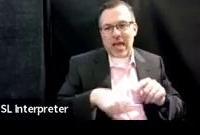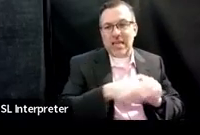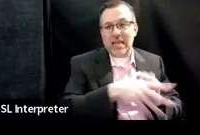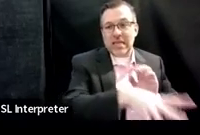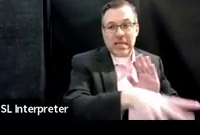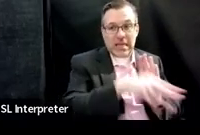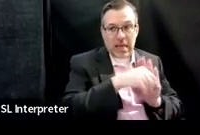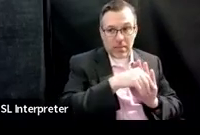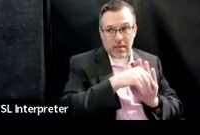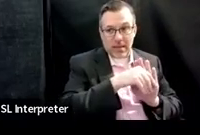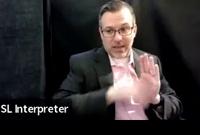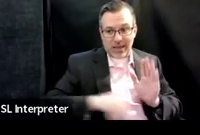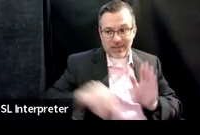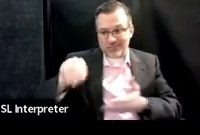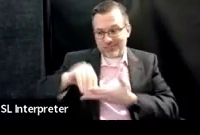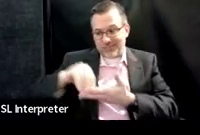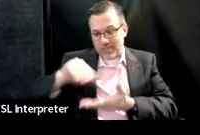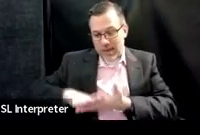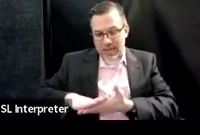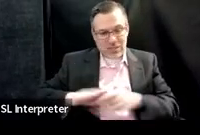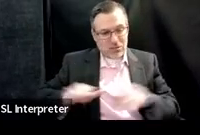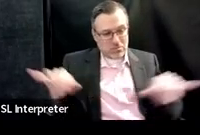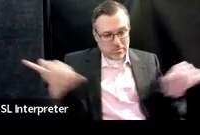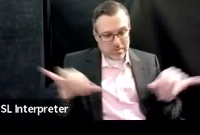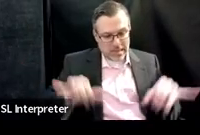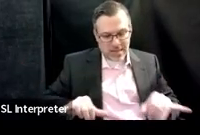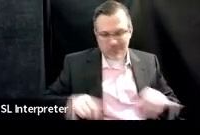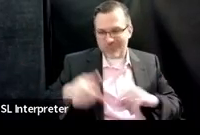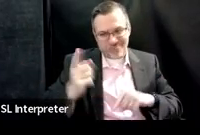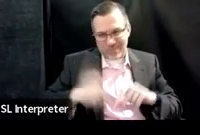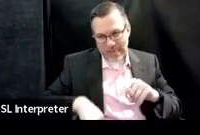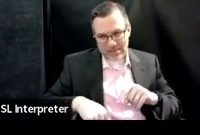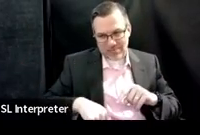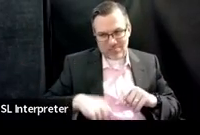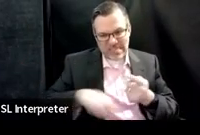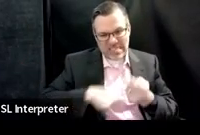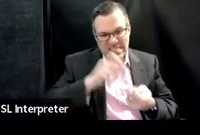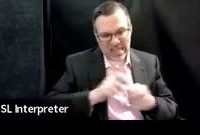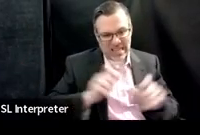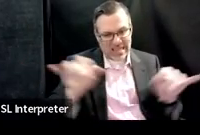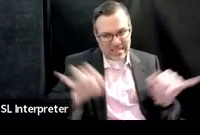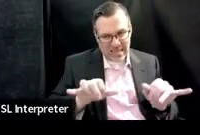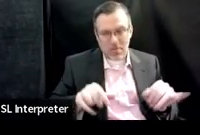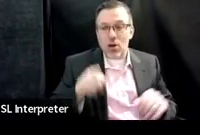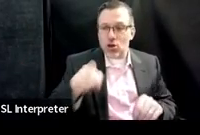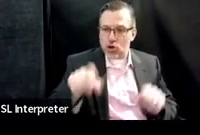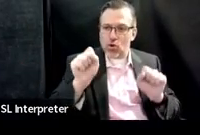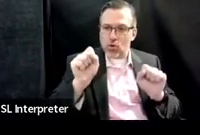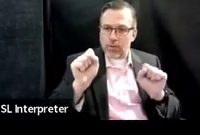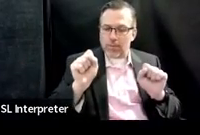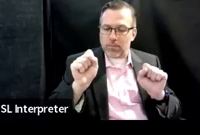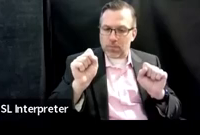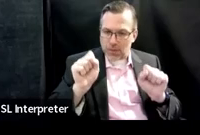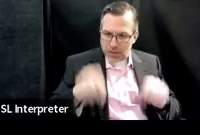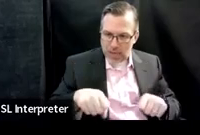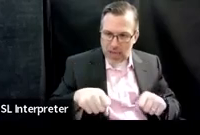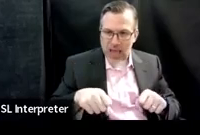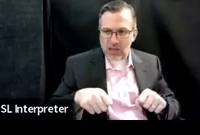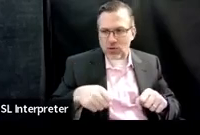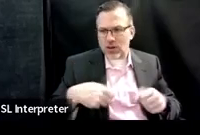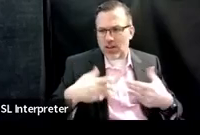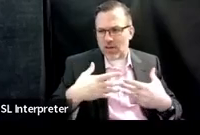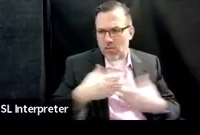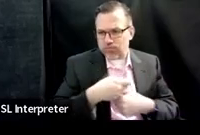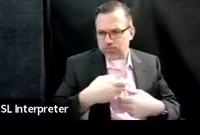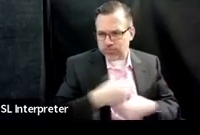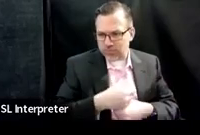other, and you can pull out the concerns that were noted on the written notice and put them in that section 3A on the